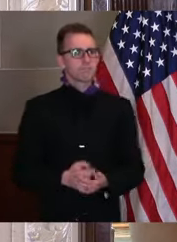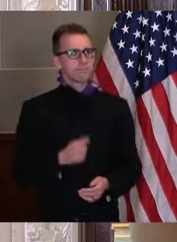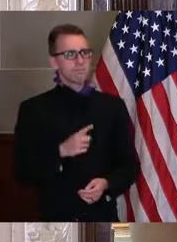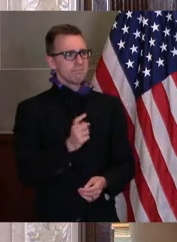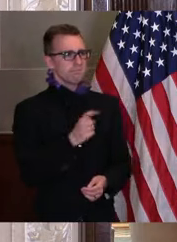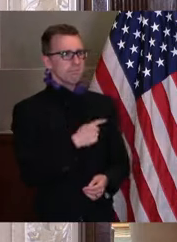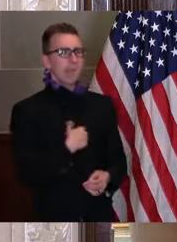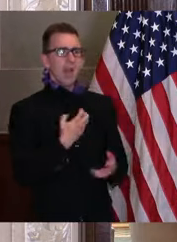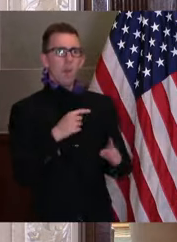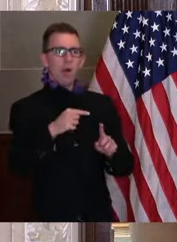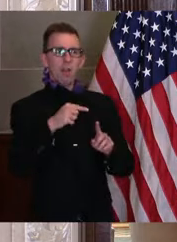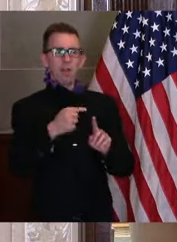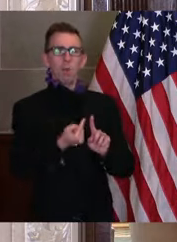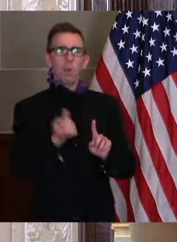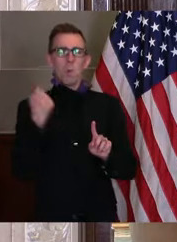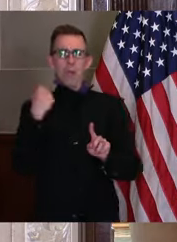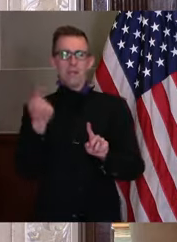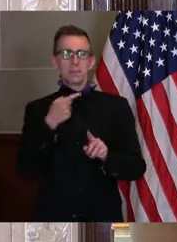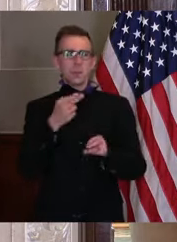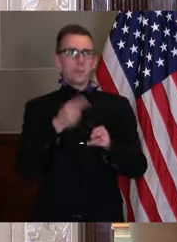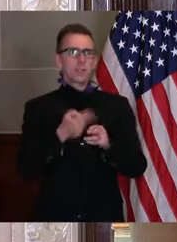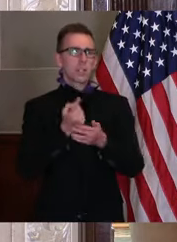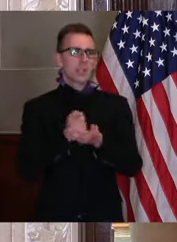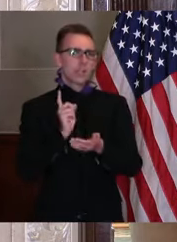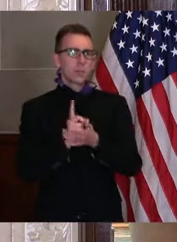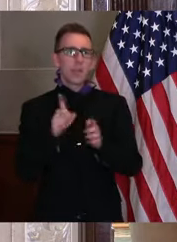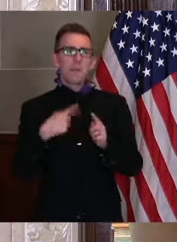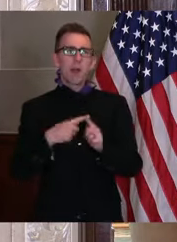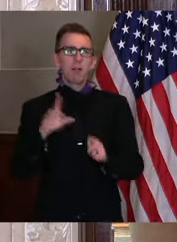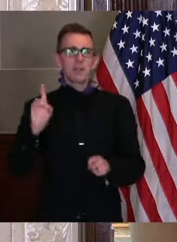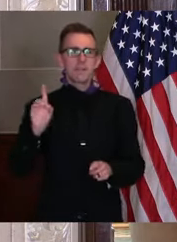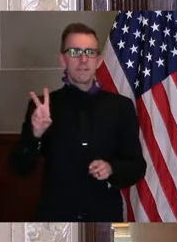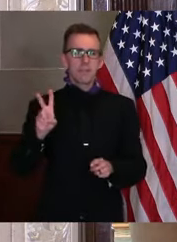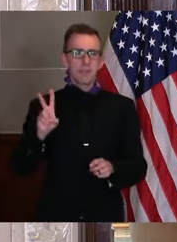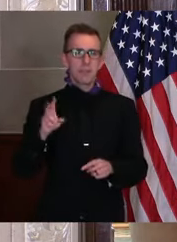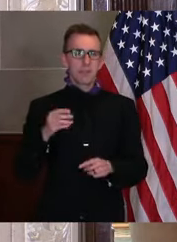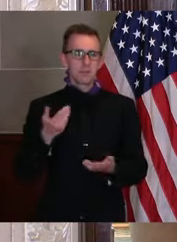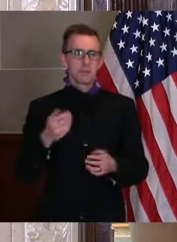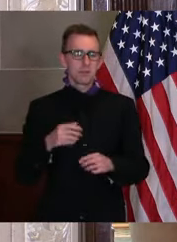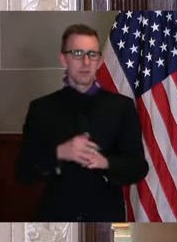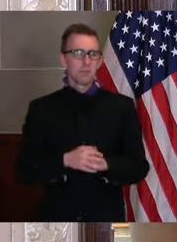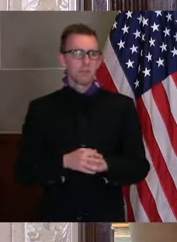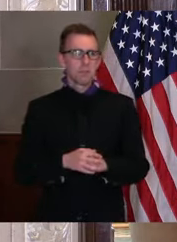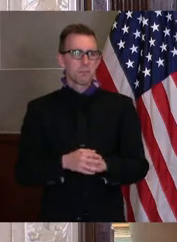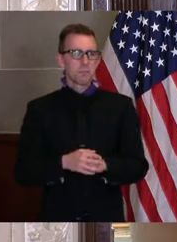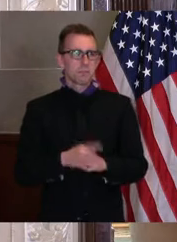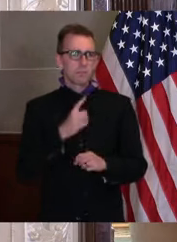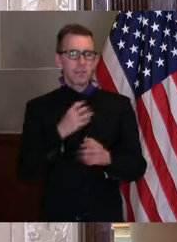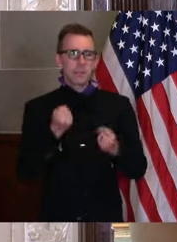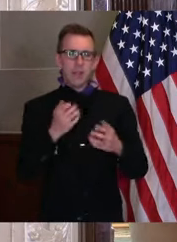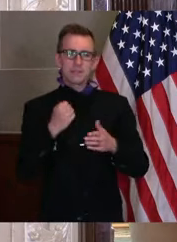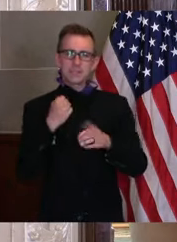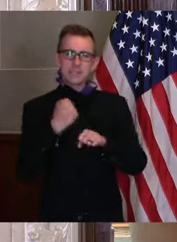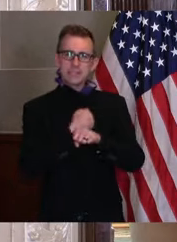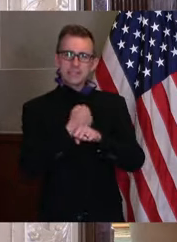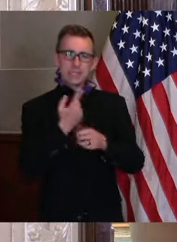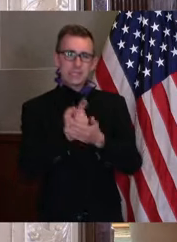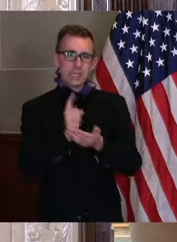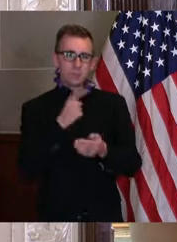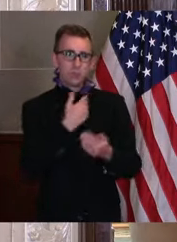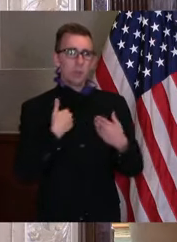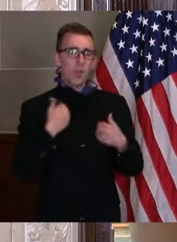Hi, I just want to circle back to something you brought up last week about domestic violence being up. I know there wasn't a lot of statistics last week. Do you have any